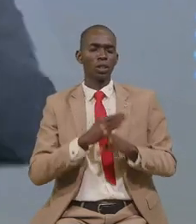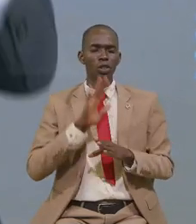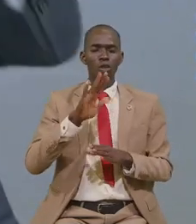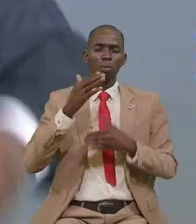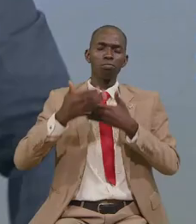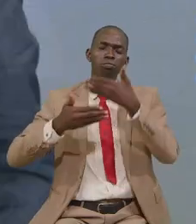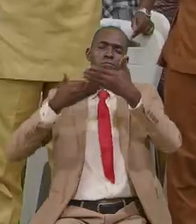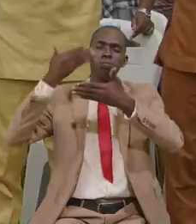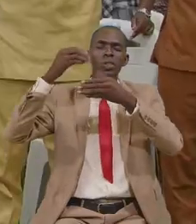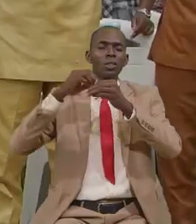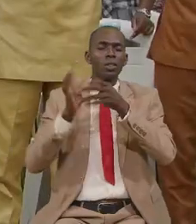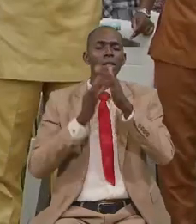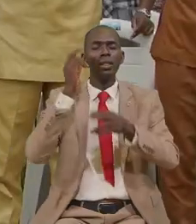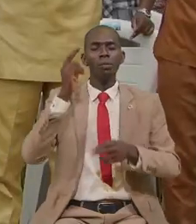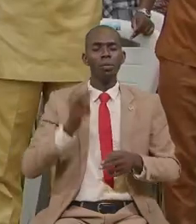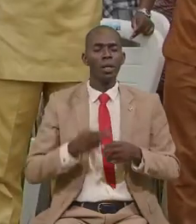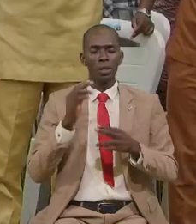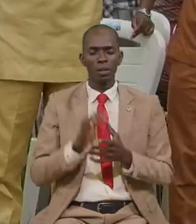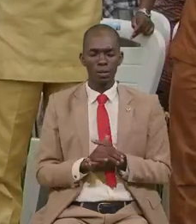in Jesus' name.